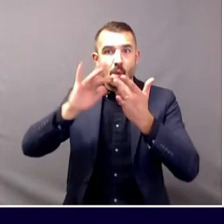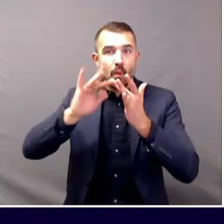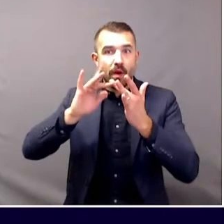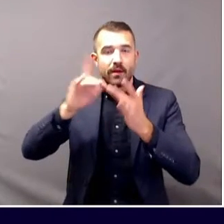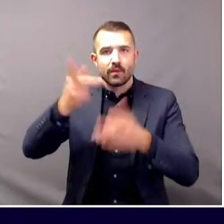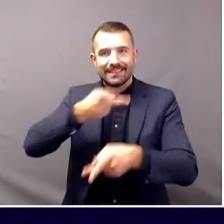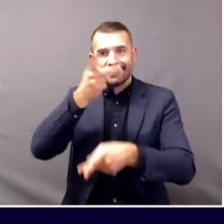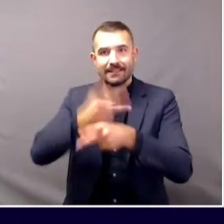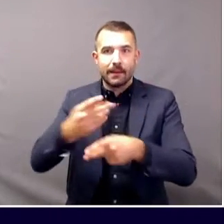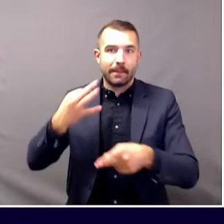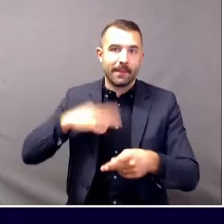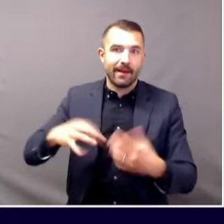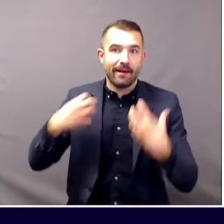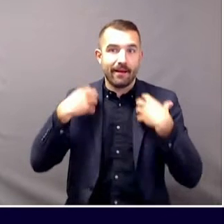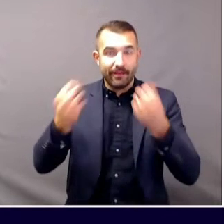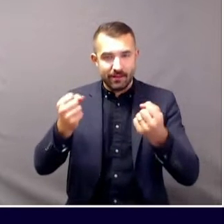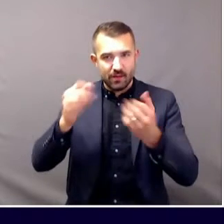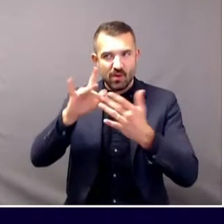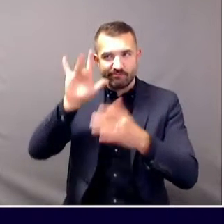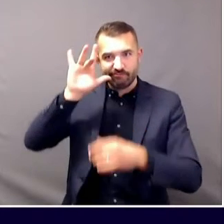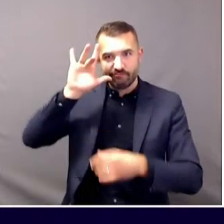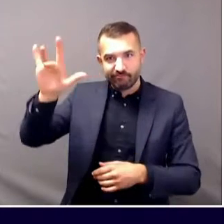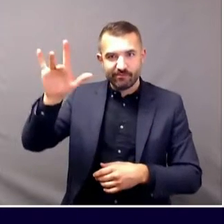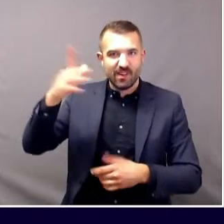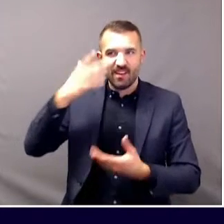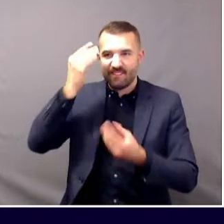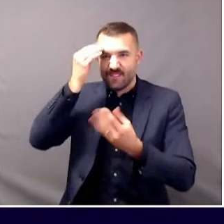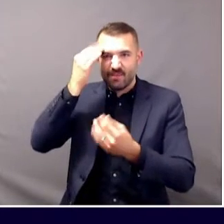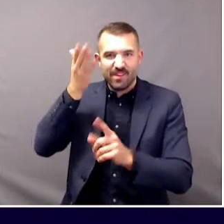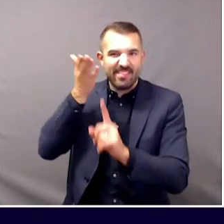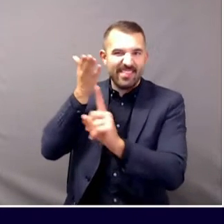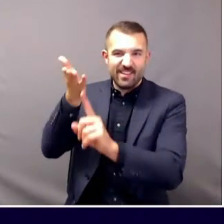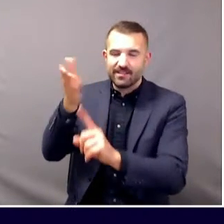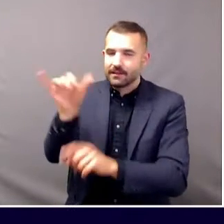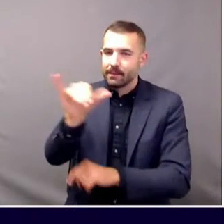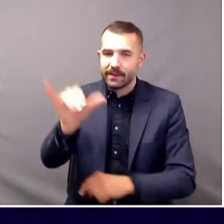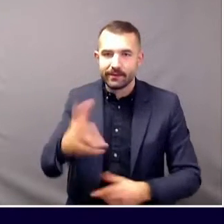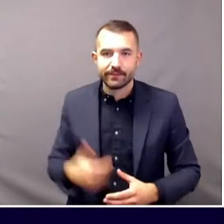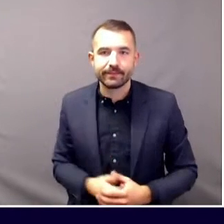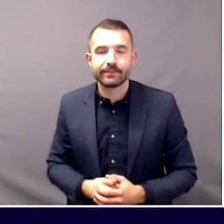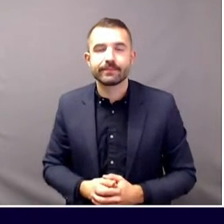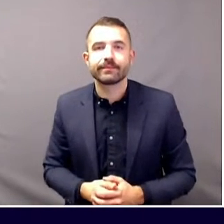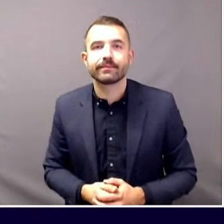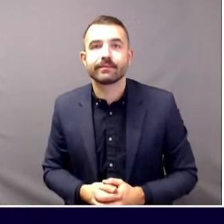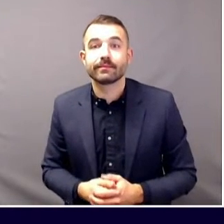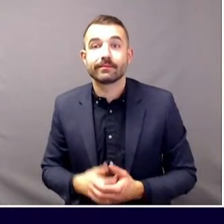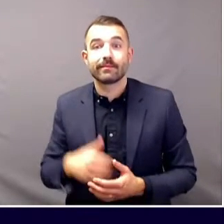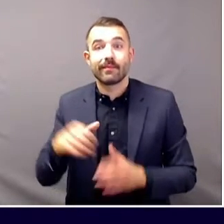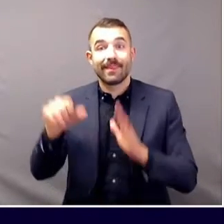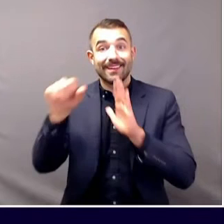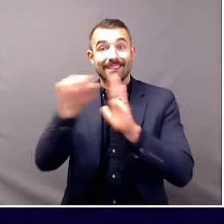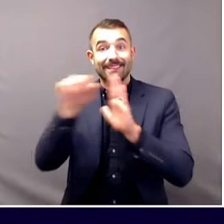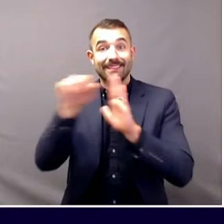to timely and affordable testing. If you go to one of our state-sponsored sites, you don't have to pay for a test.